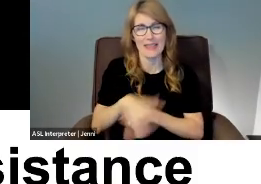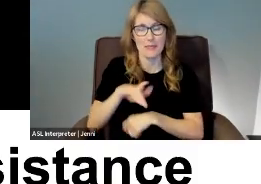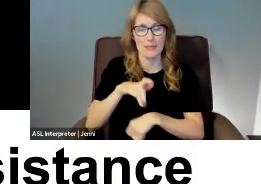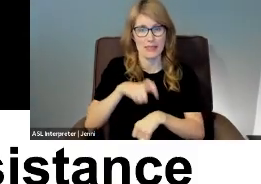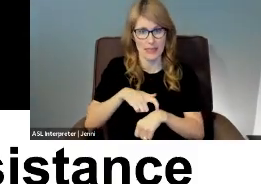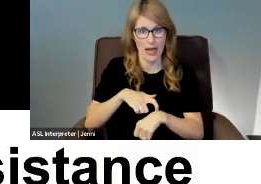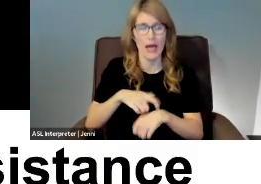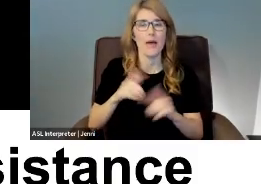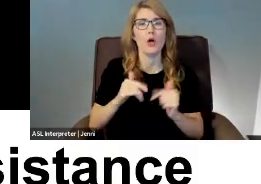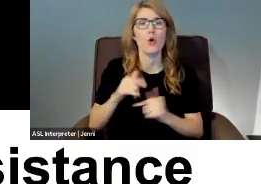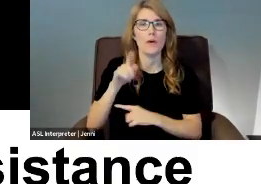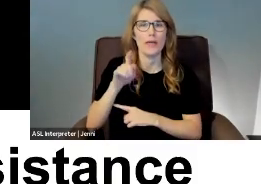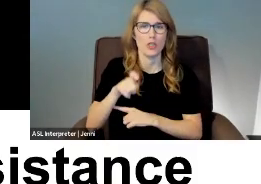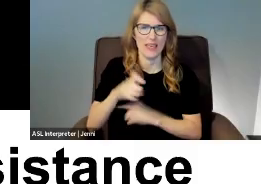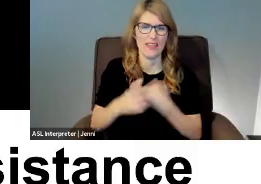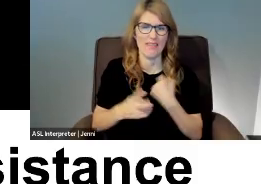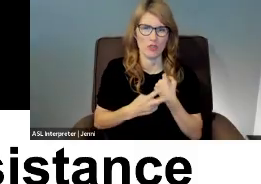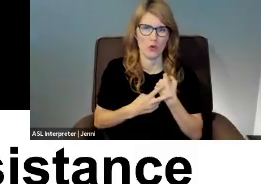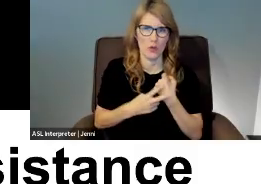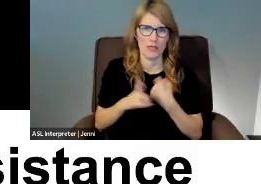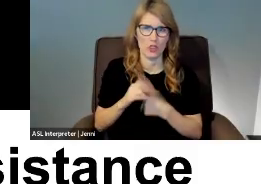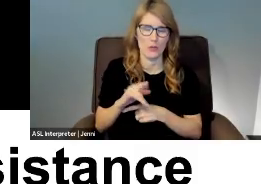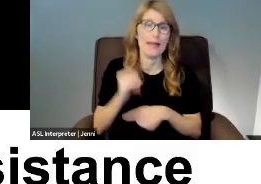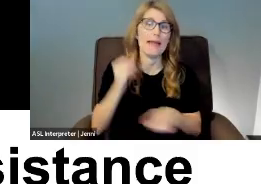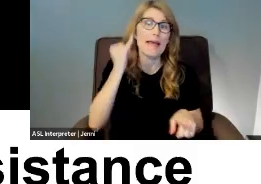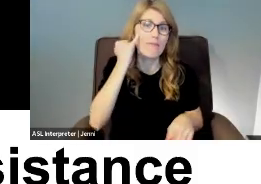be needed, if that is available.